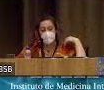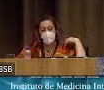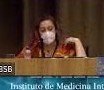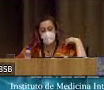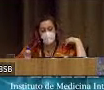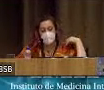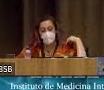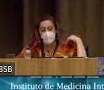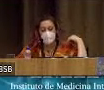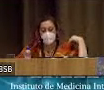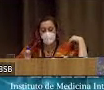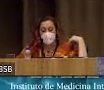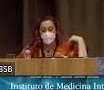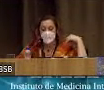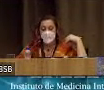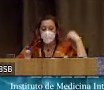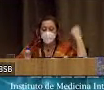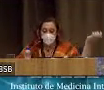It was more than